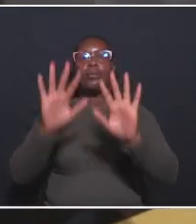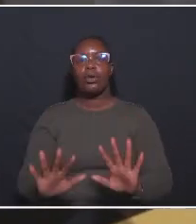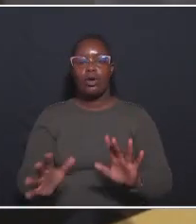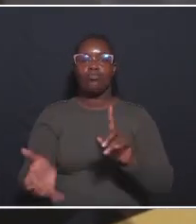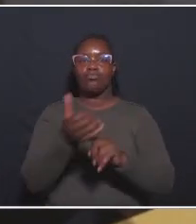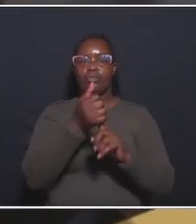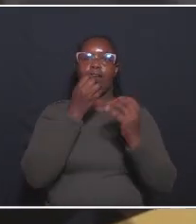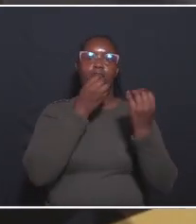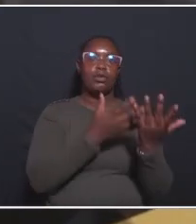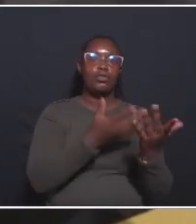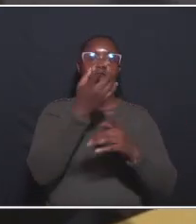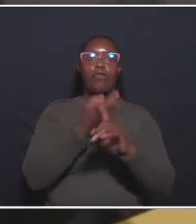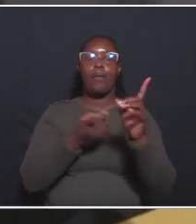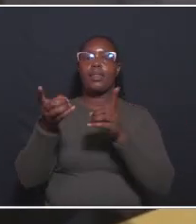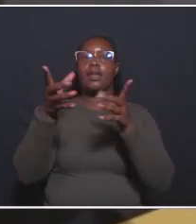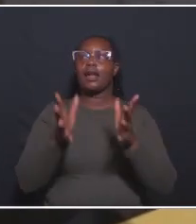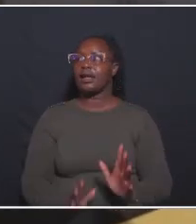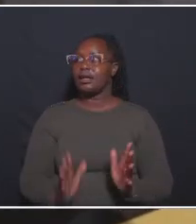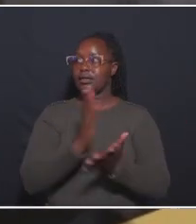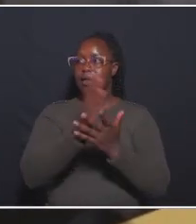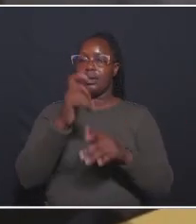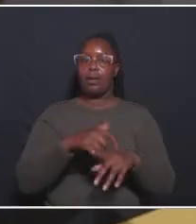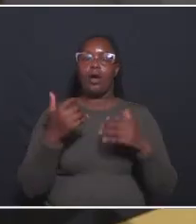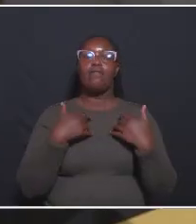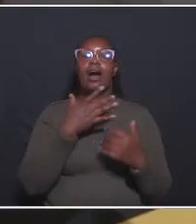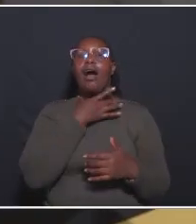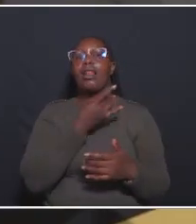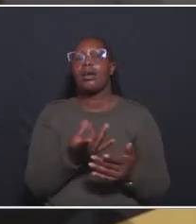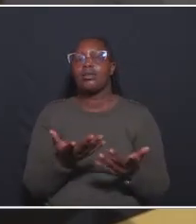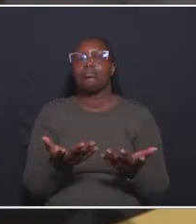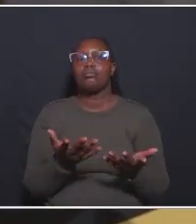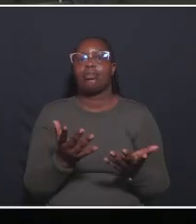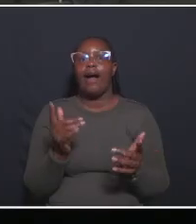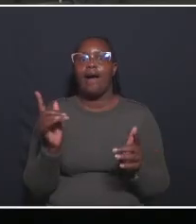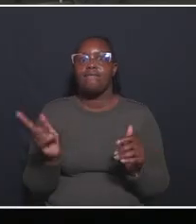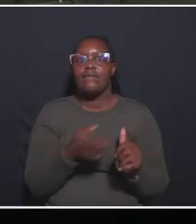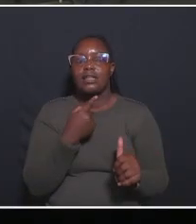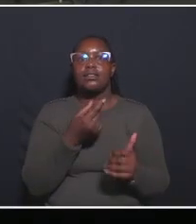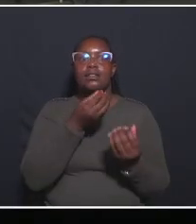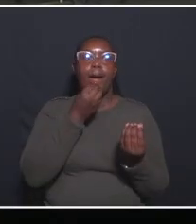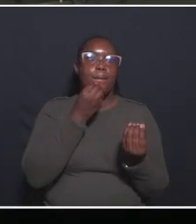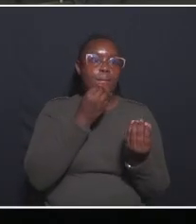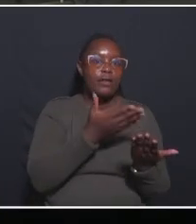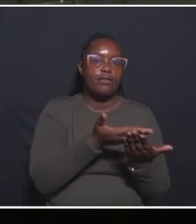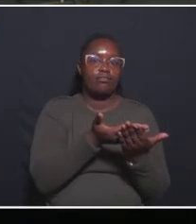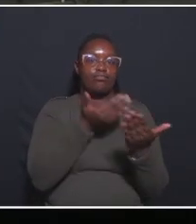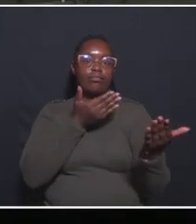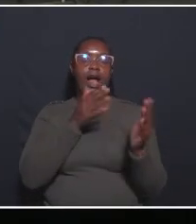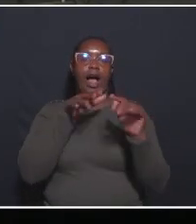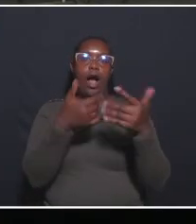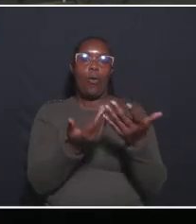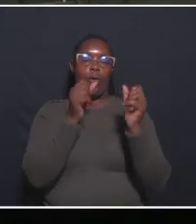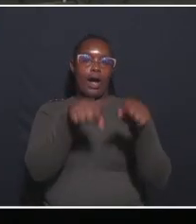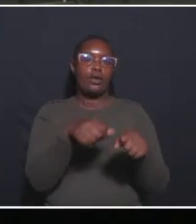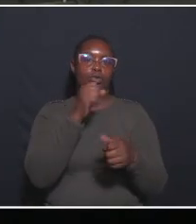directors. I usually have this sit down. We have like a fast brief of how they would like, so that you don't have a